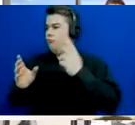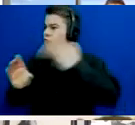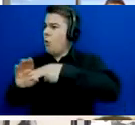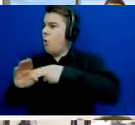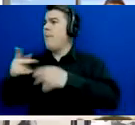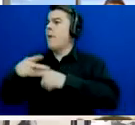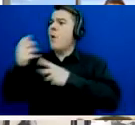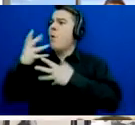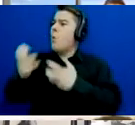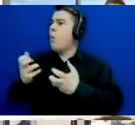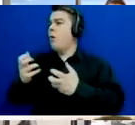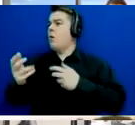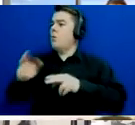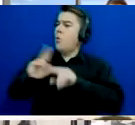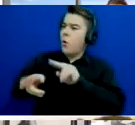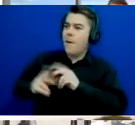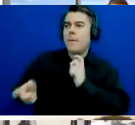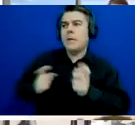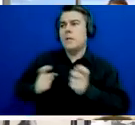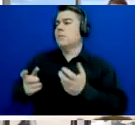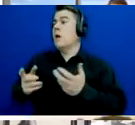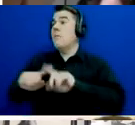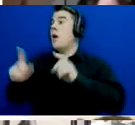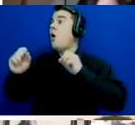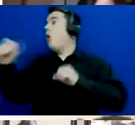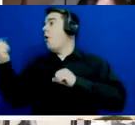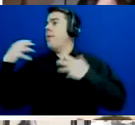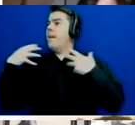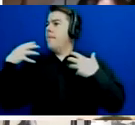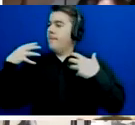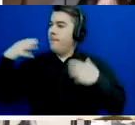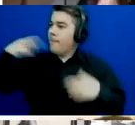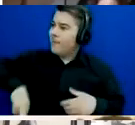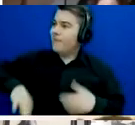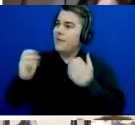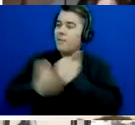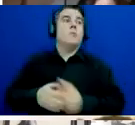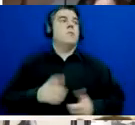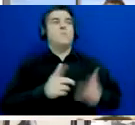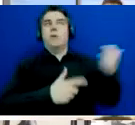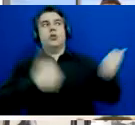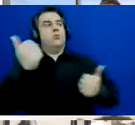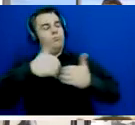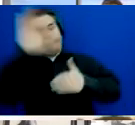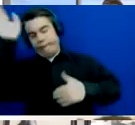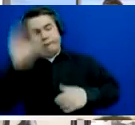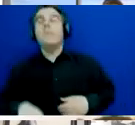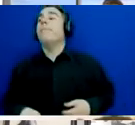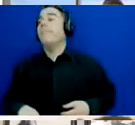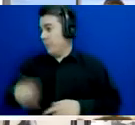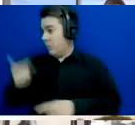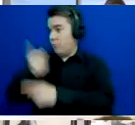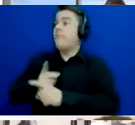loss, but there are so many other benefits that you may not even realize. It's so much bigger. Yeah, absolutely. And you're right. Goal number